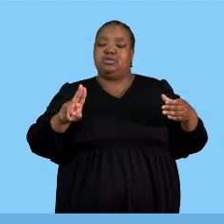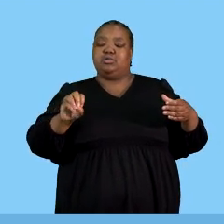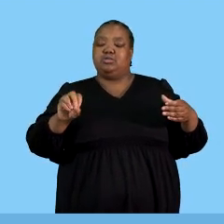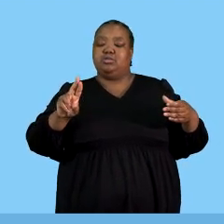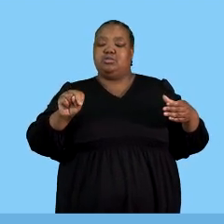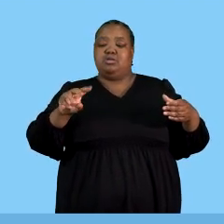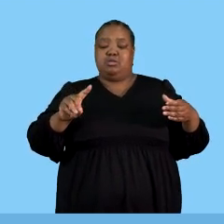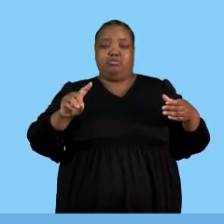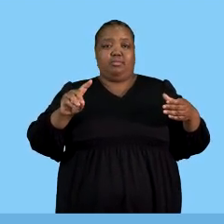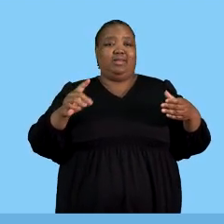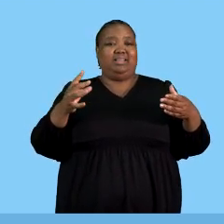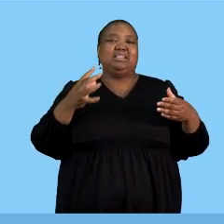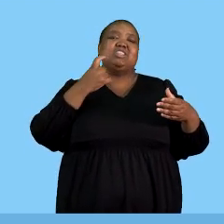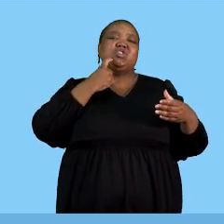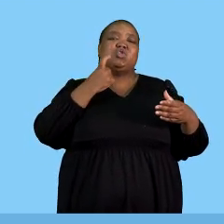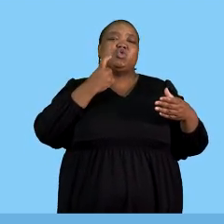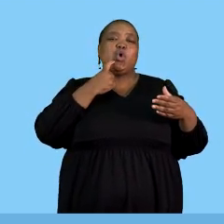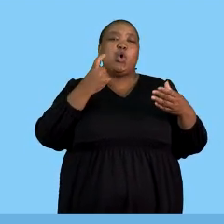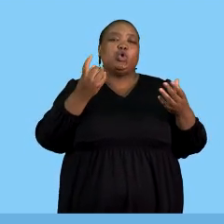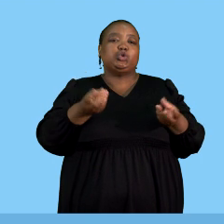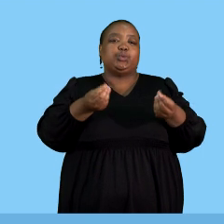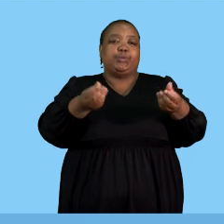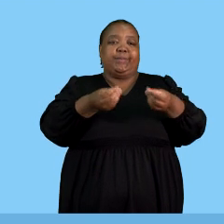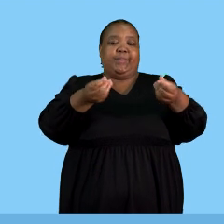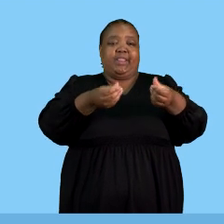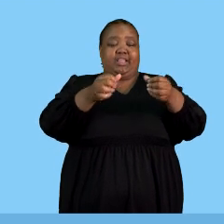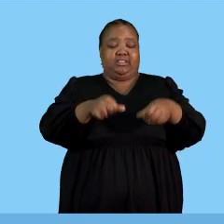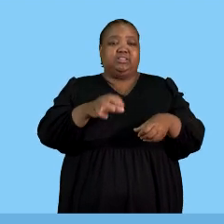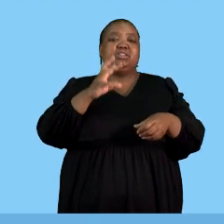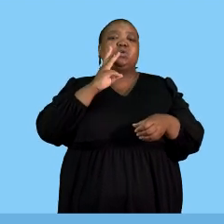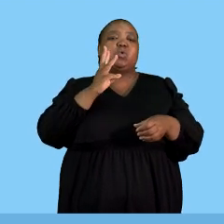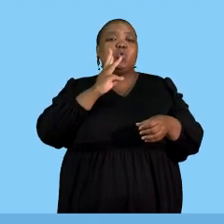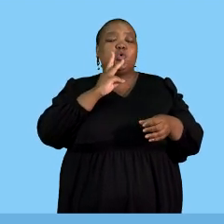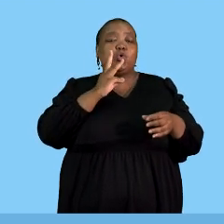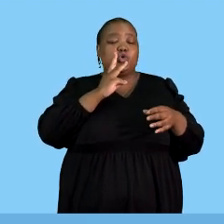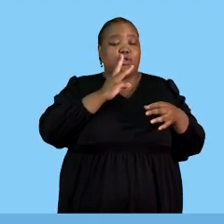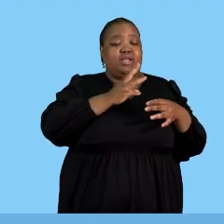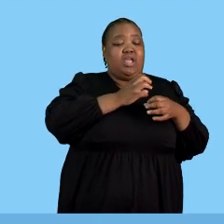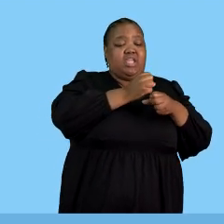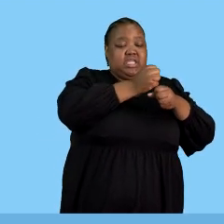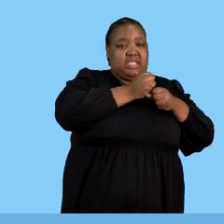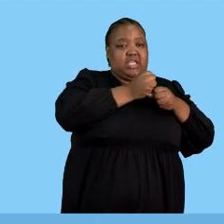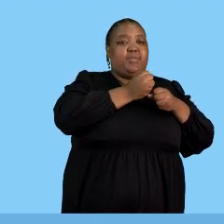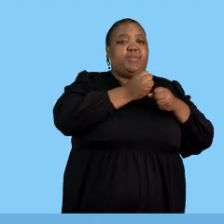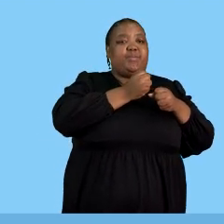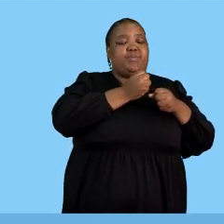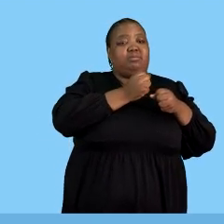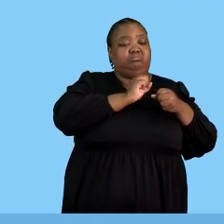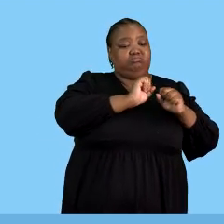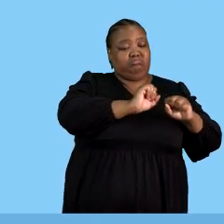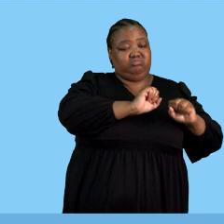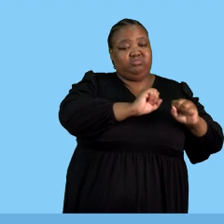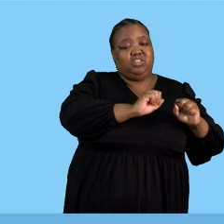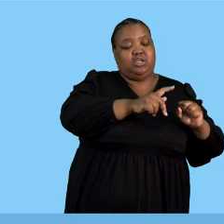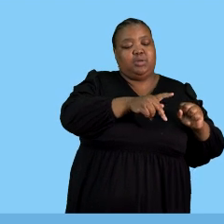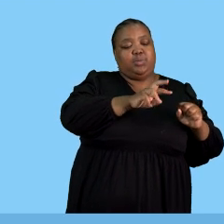a salt solution. But the salt and water molecules continue to retain their original properties. That means you can take